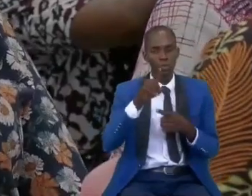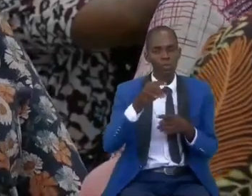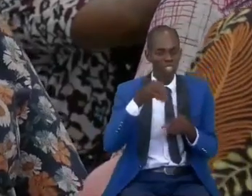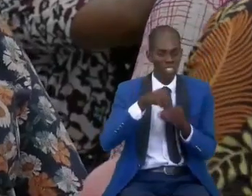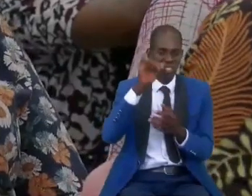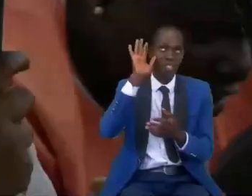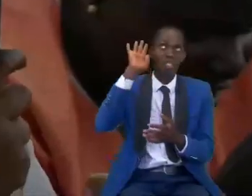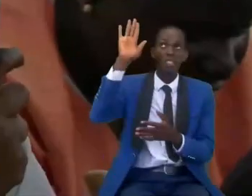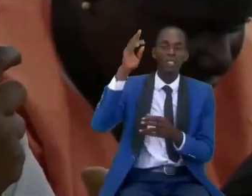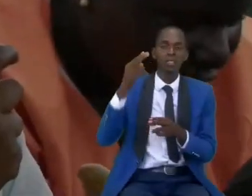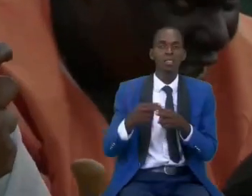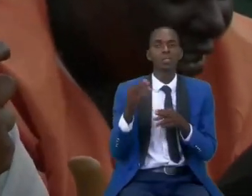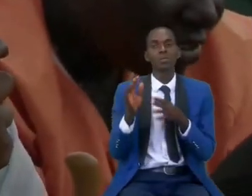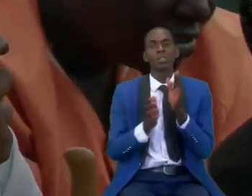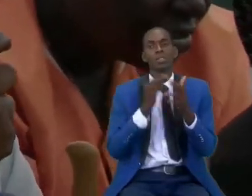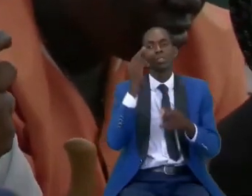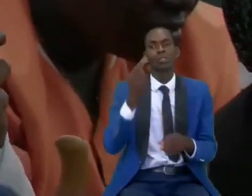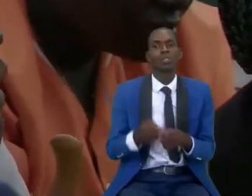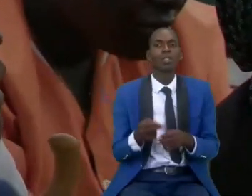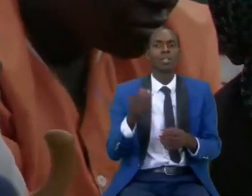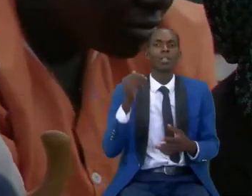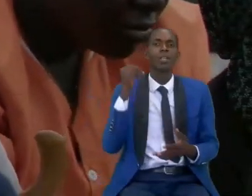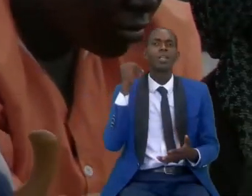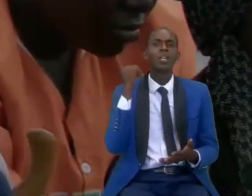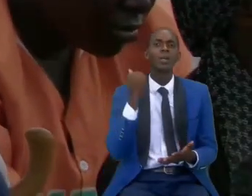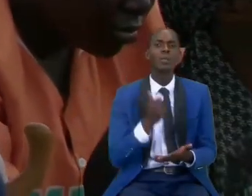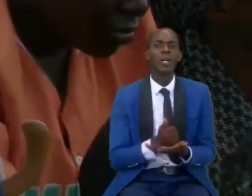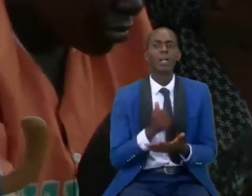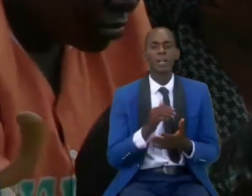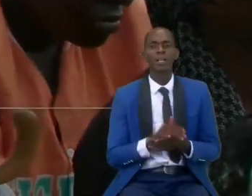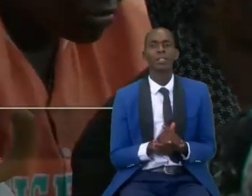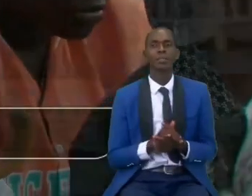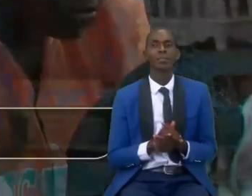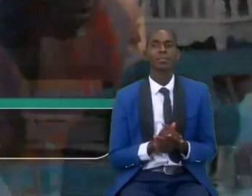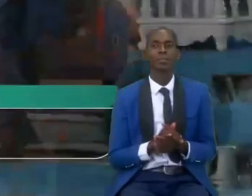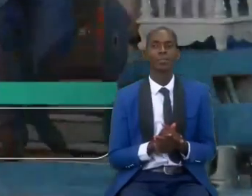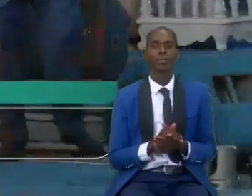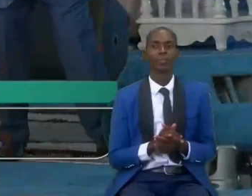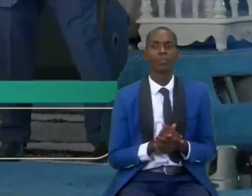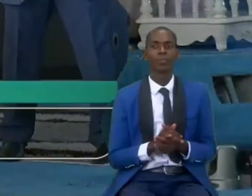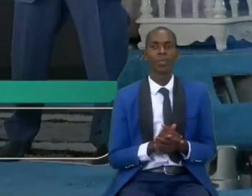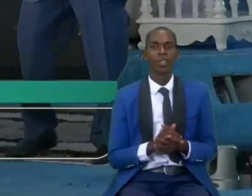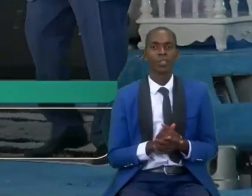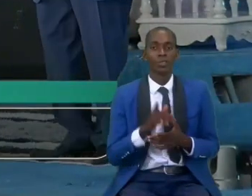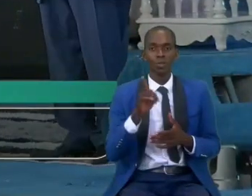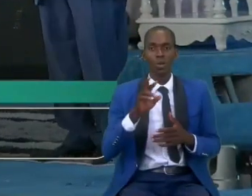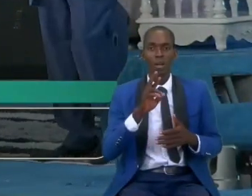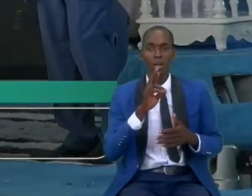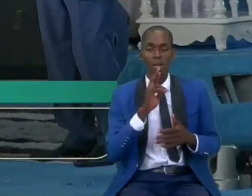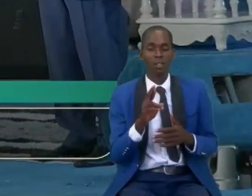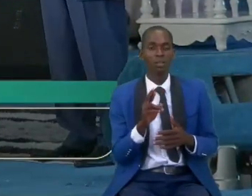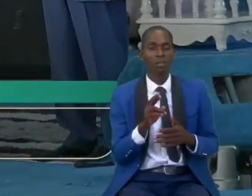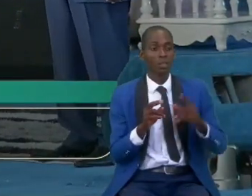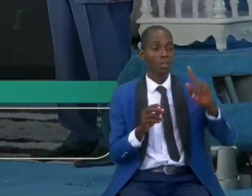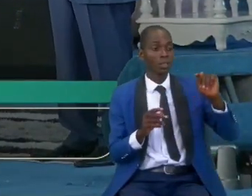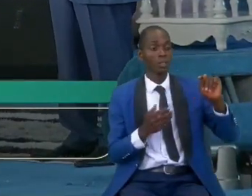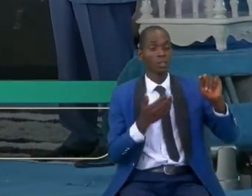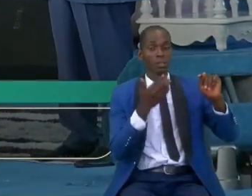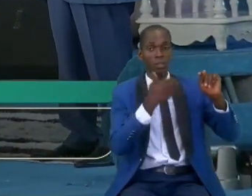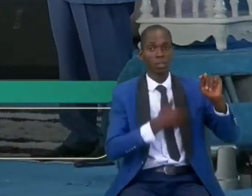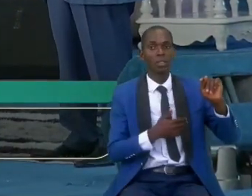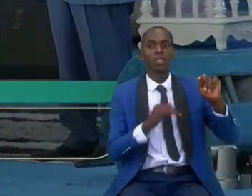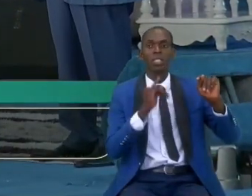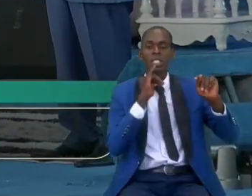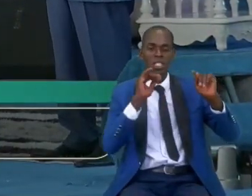Amen. And then there is his teaching. His teaching, you know, he teaches us to succeed, not